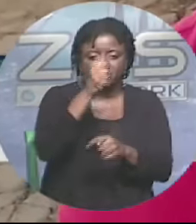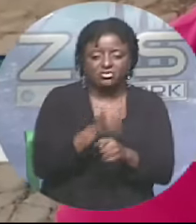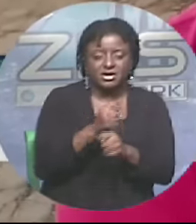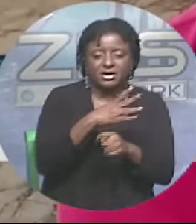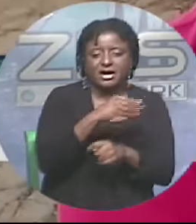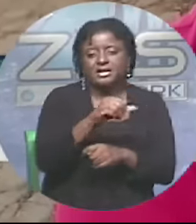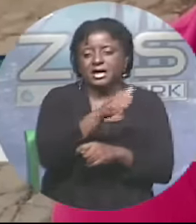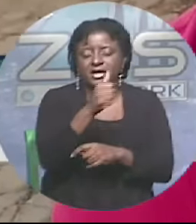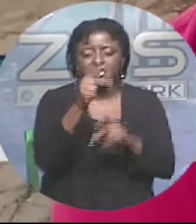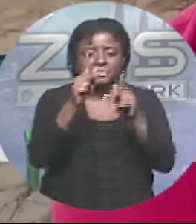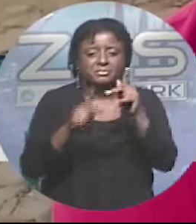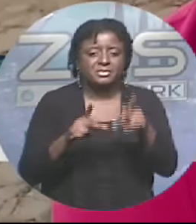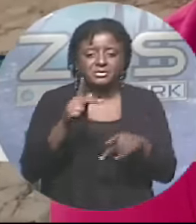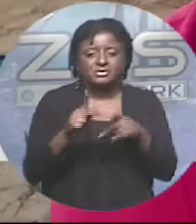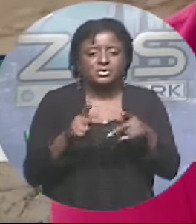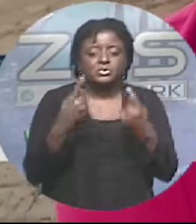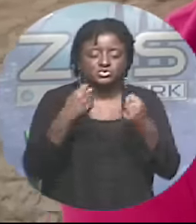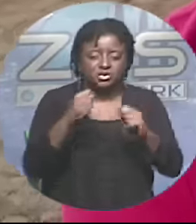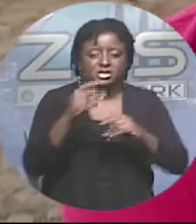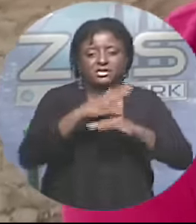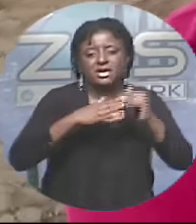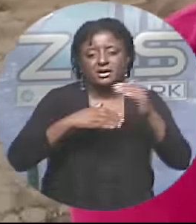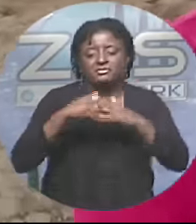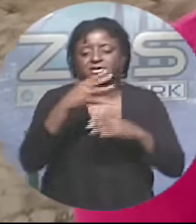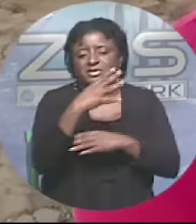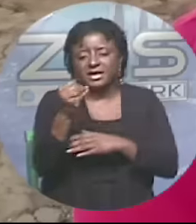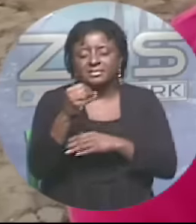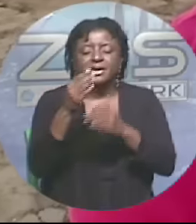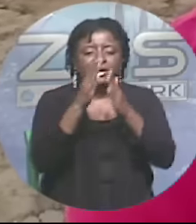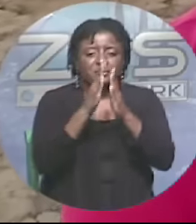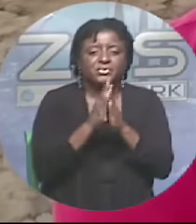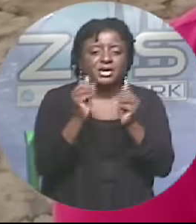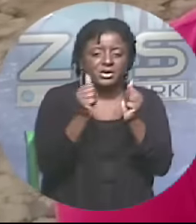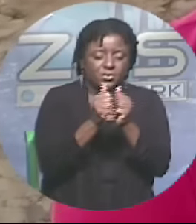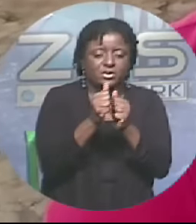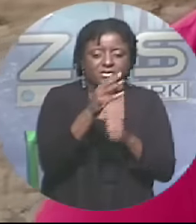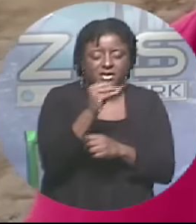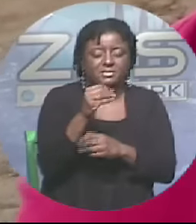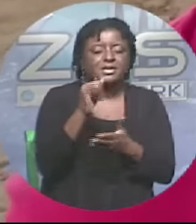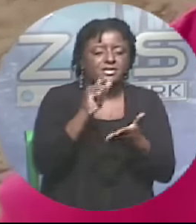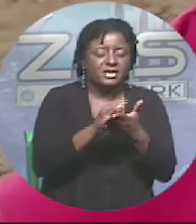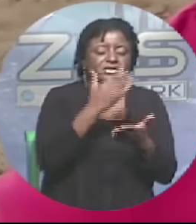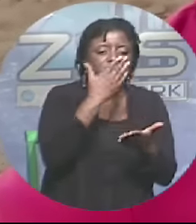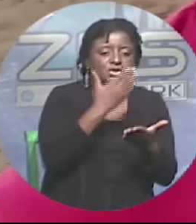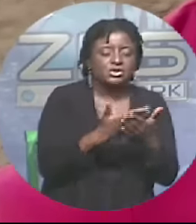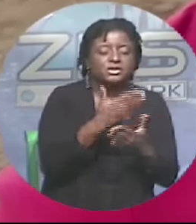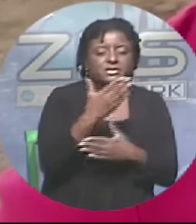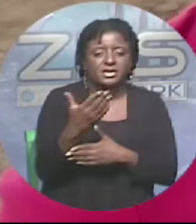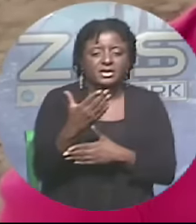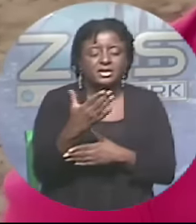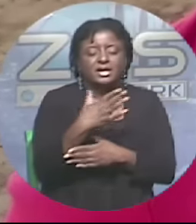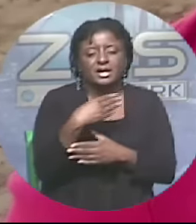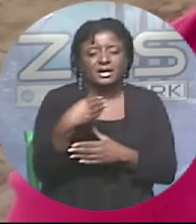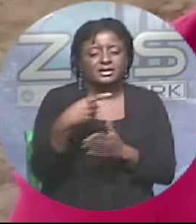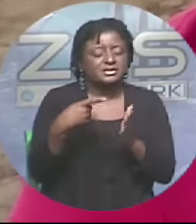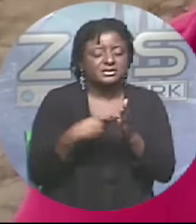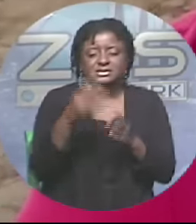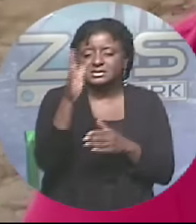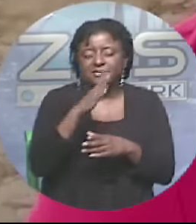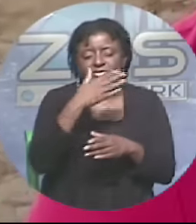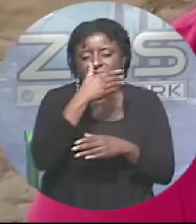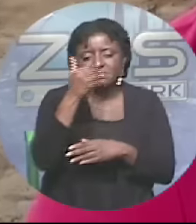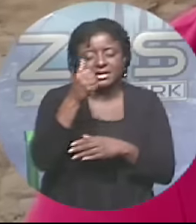persons were trying to comfort them and praying with them. So I guess that's a good thing. And of course, I mean, this is never the best